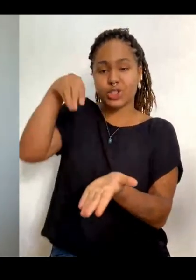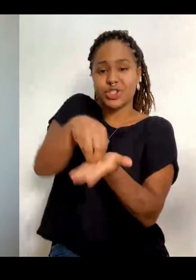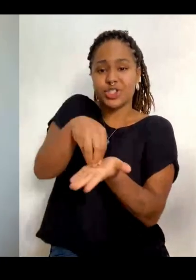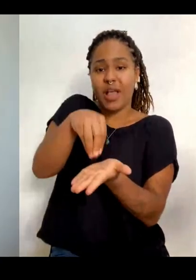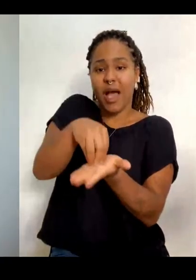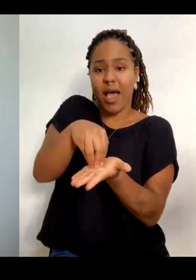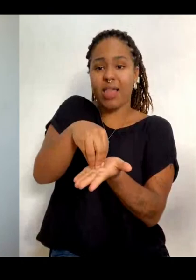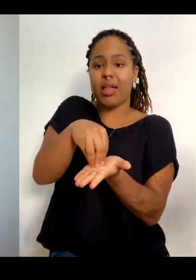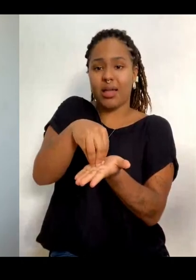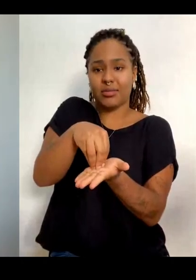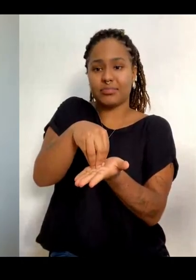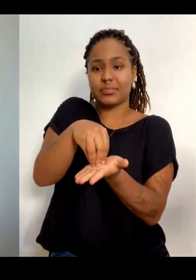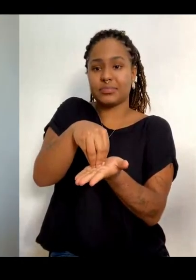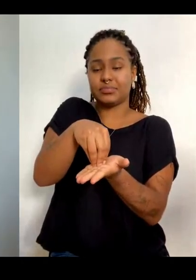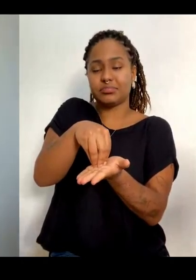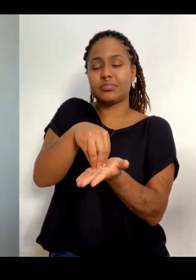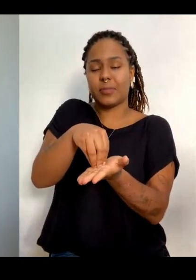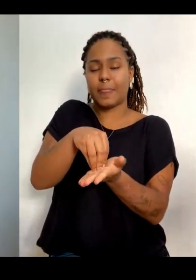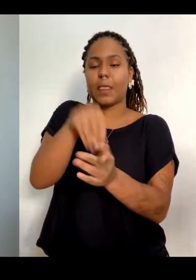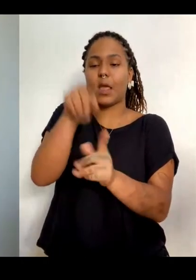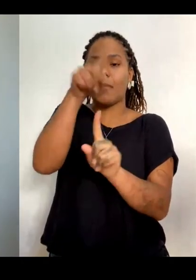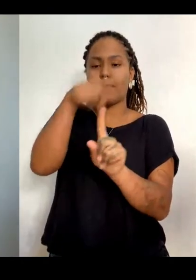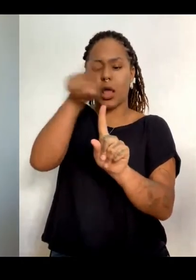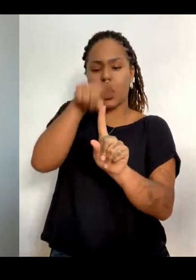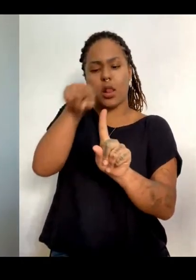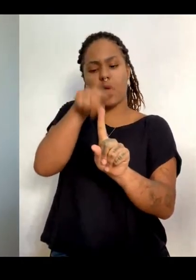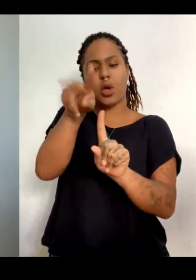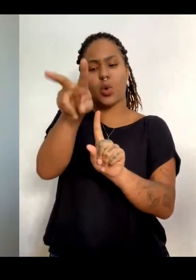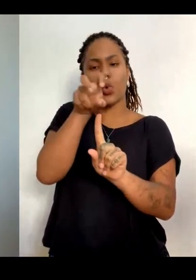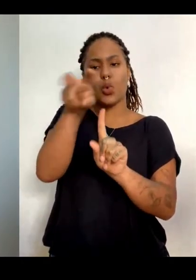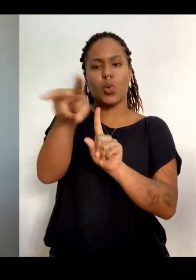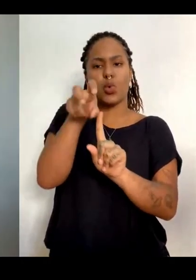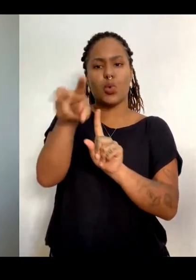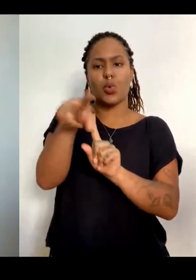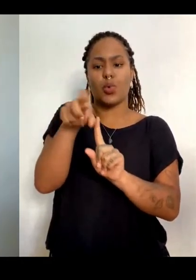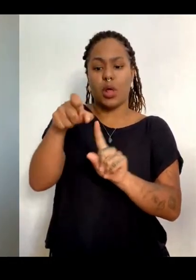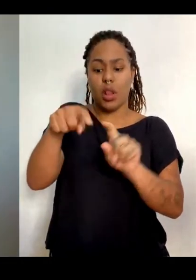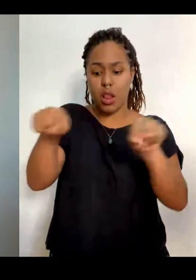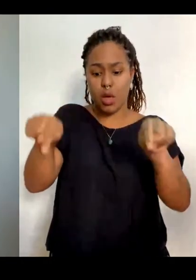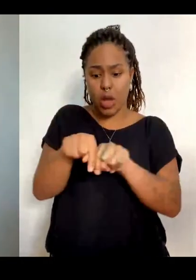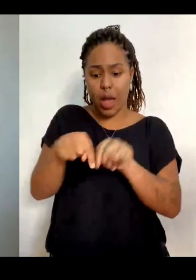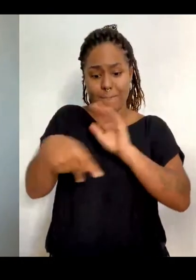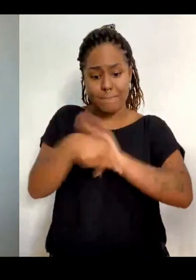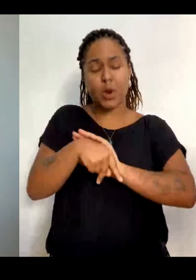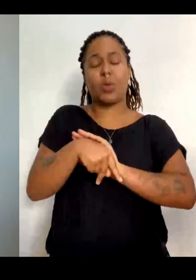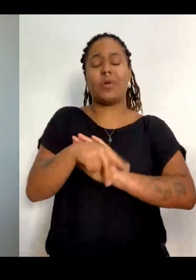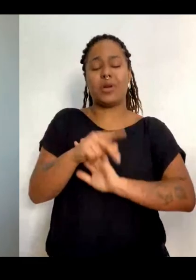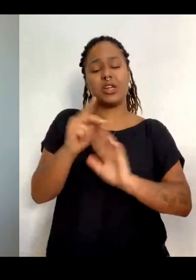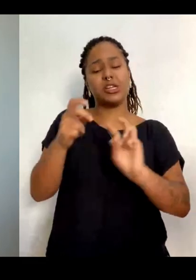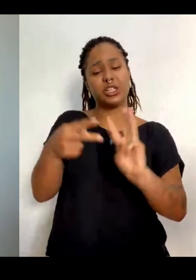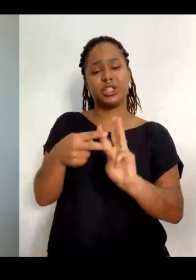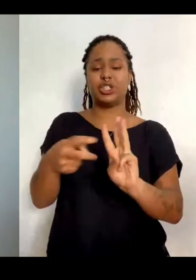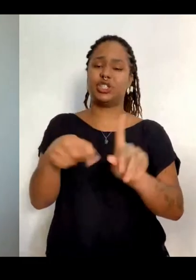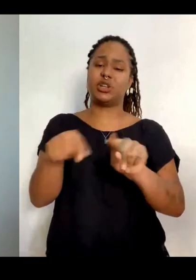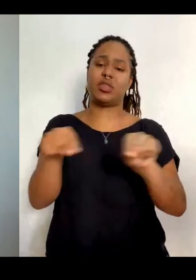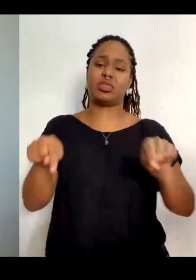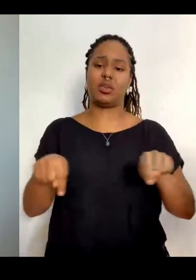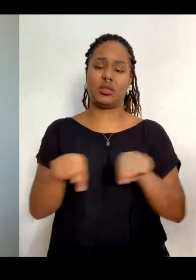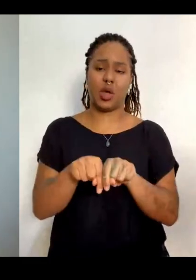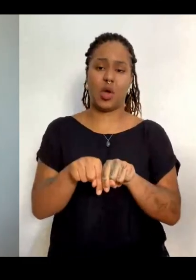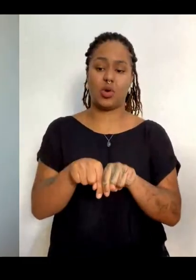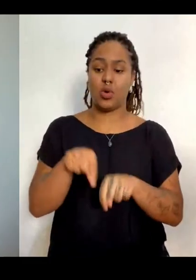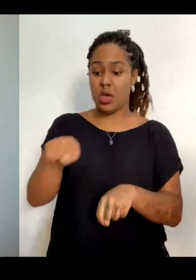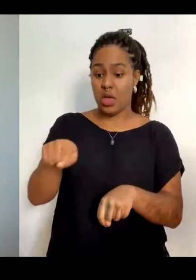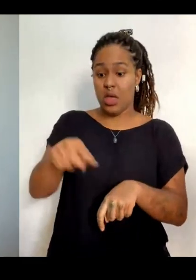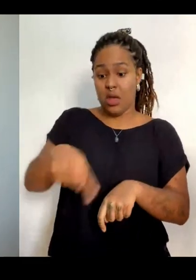of the profits that are being produced and this is not only for you know supplies of the region but the energy that is being produced